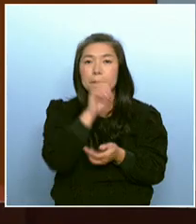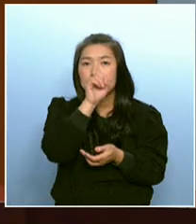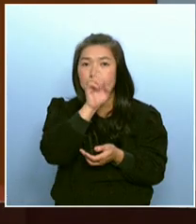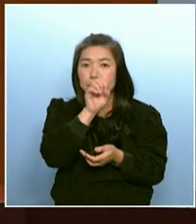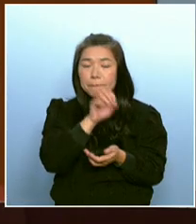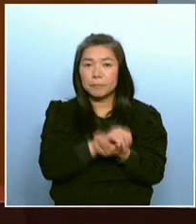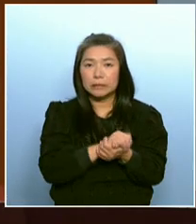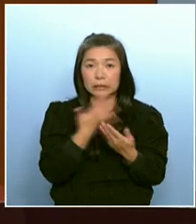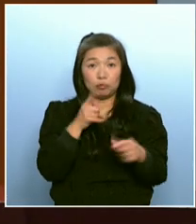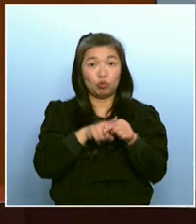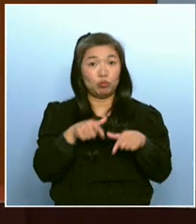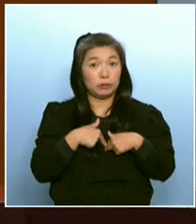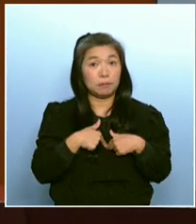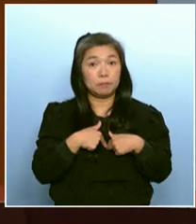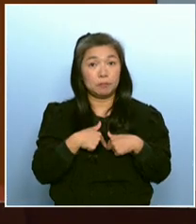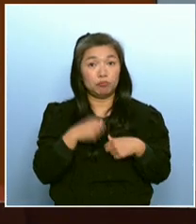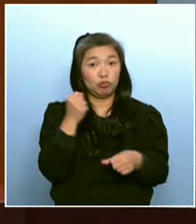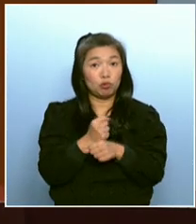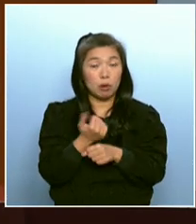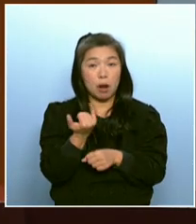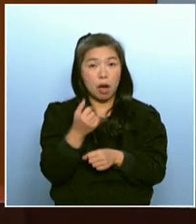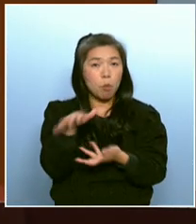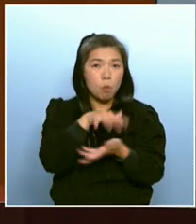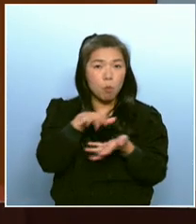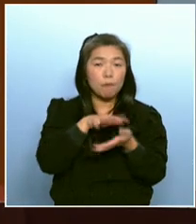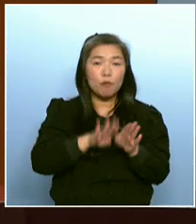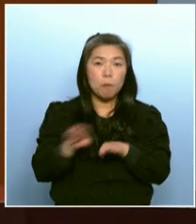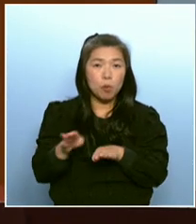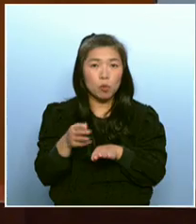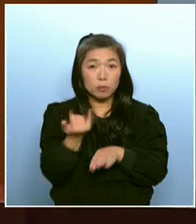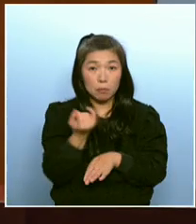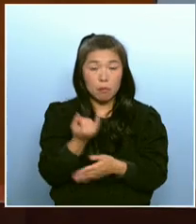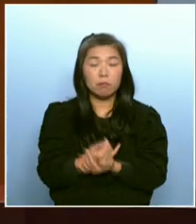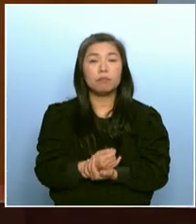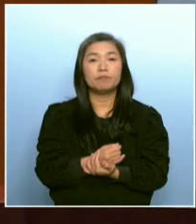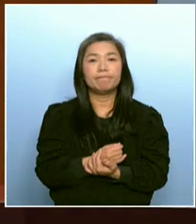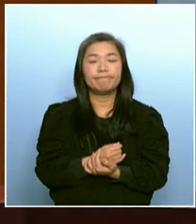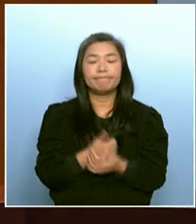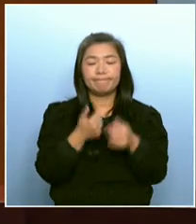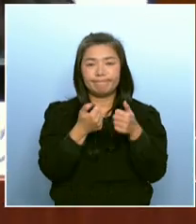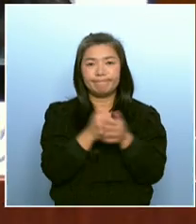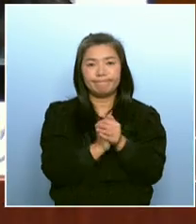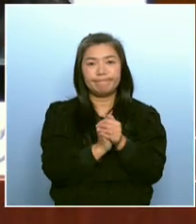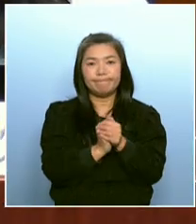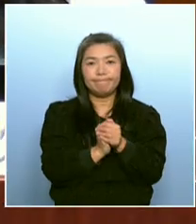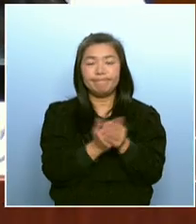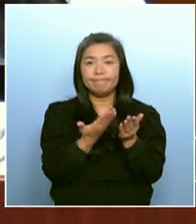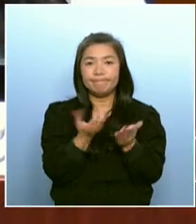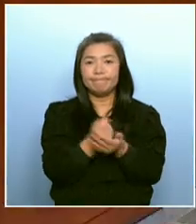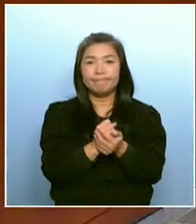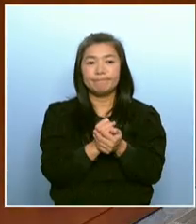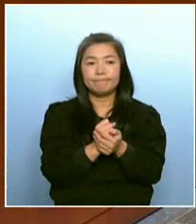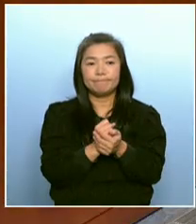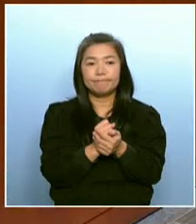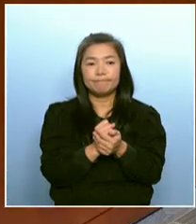young people. This is because people of different age groups, they have different life patterns. So I want to know if the government